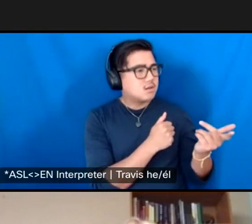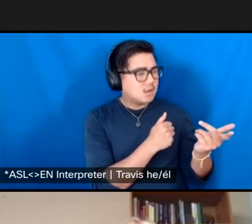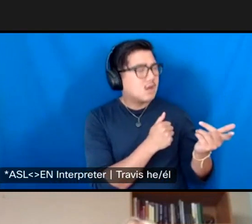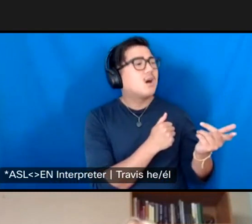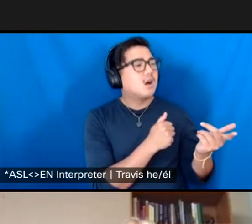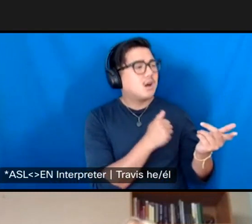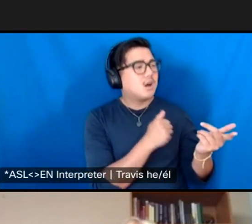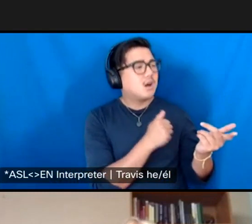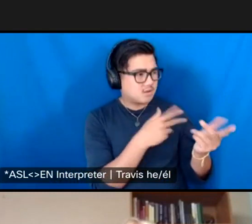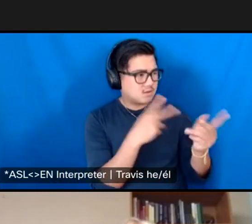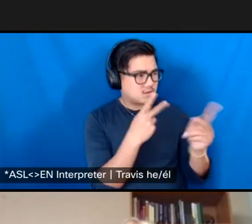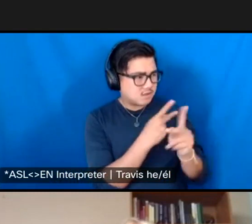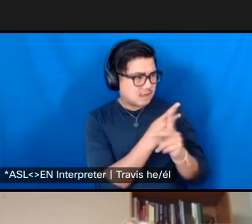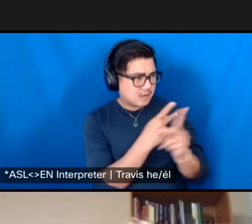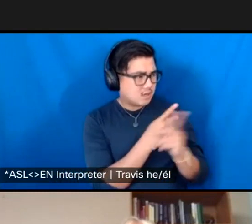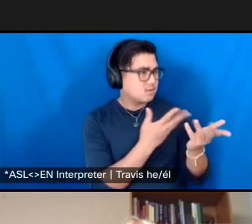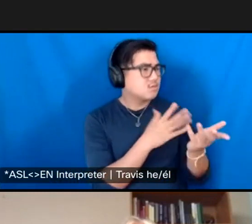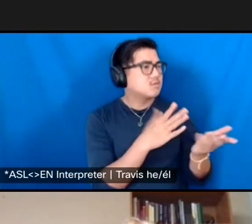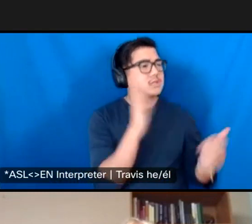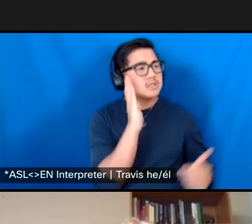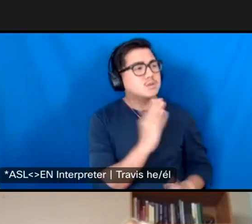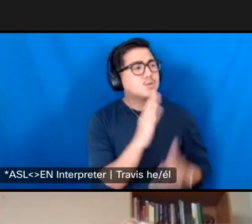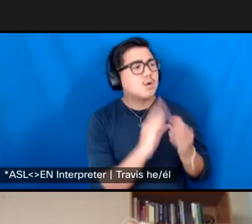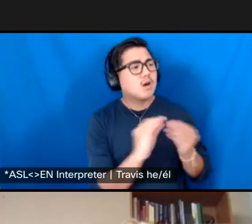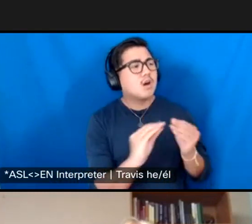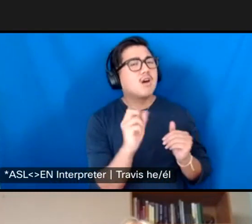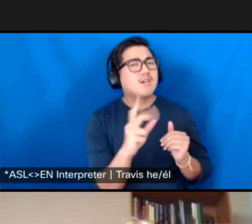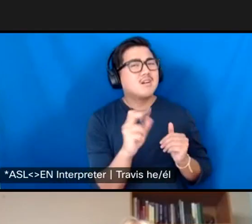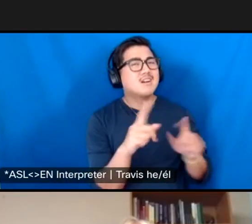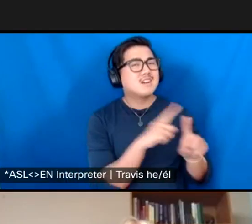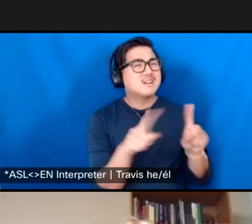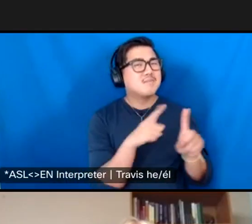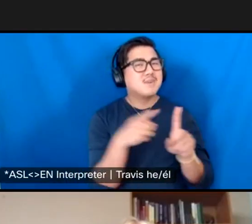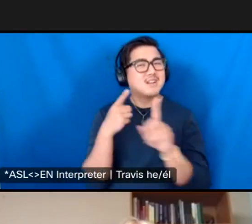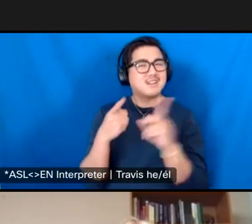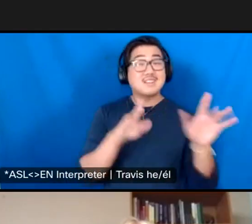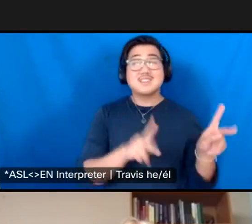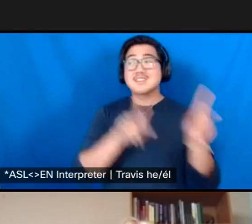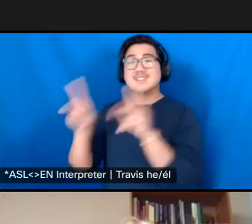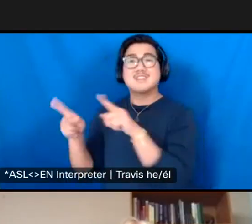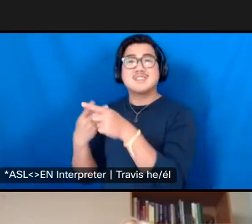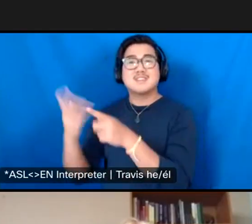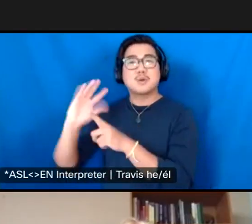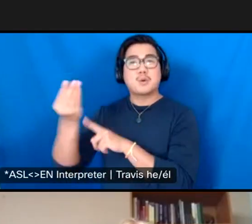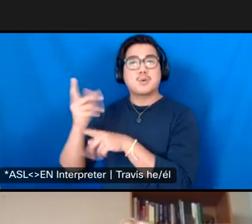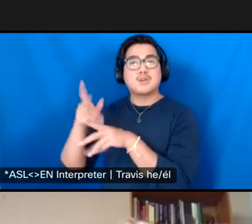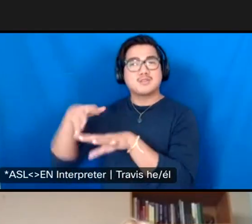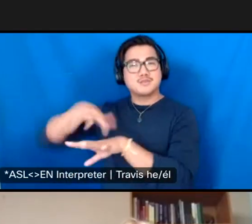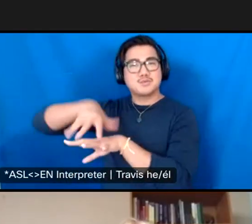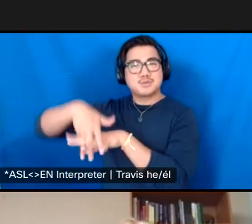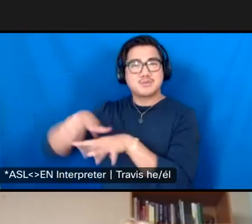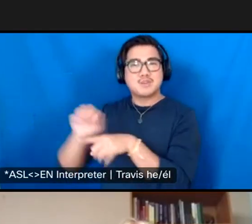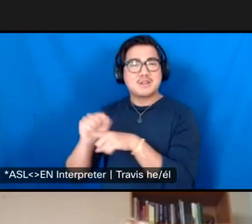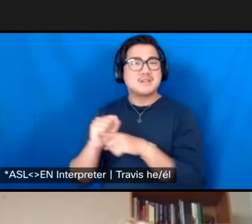back. We can get the community together to bring back your soul. But we're going to have to put